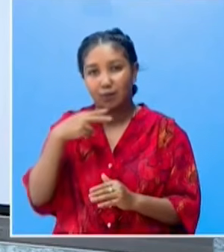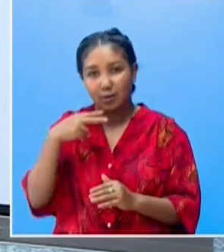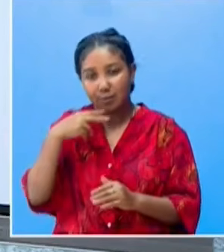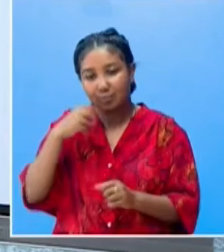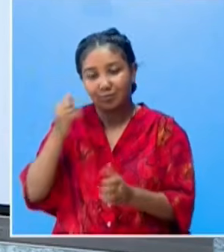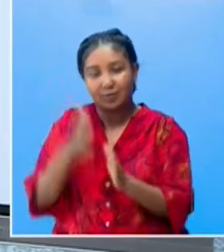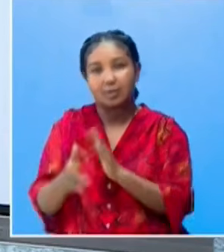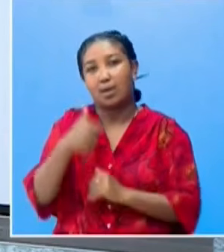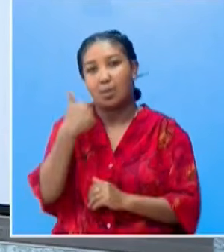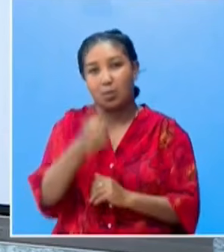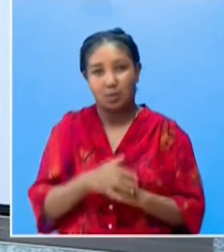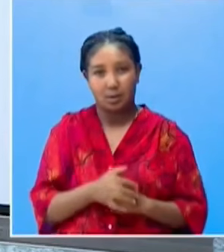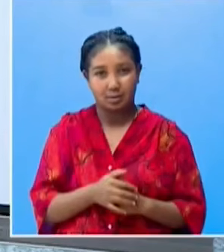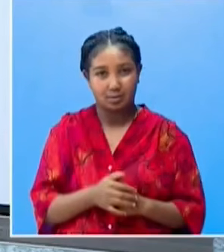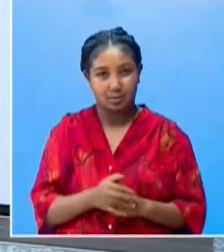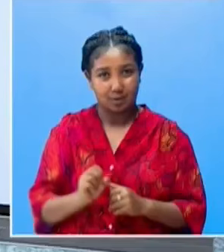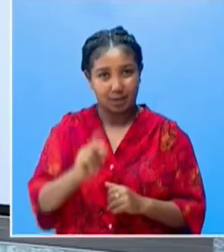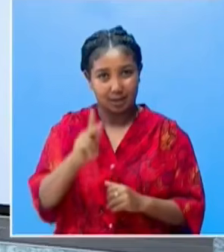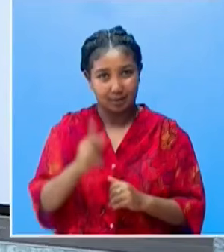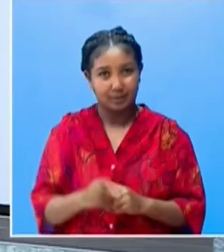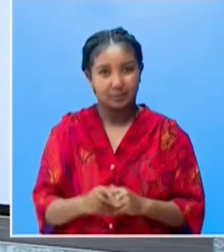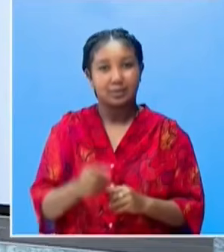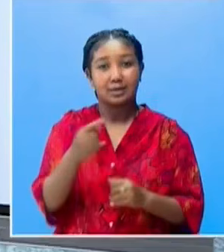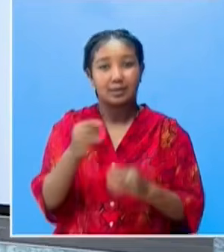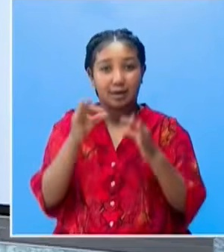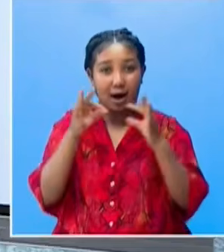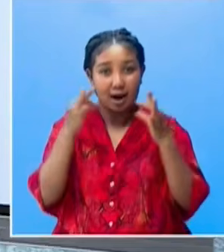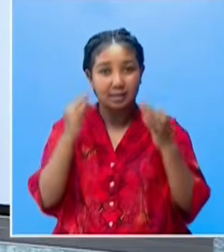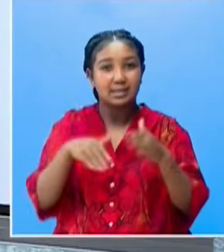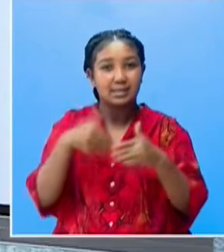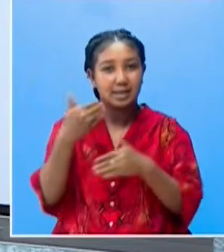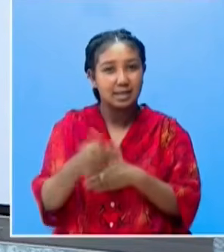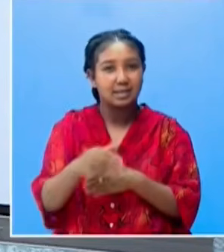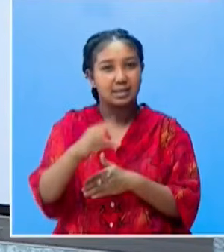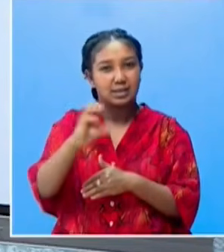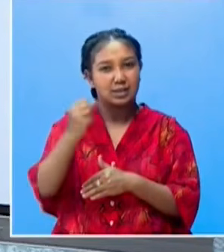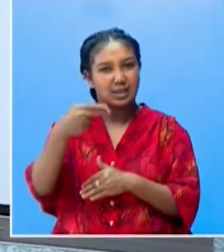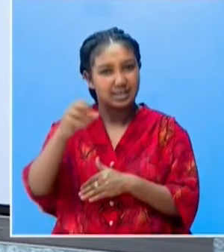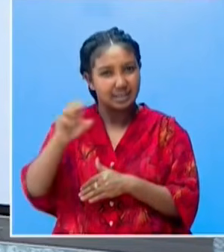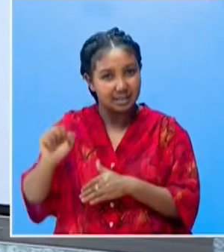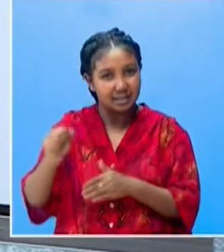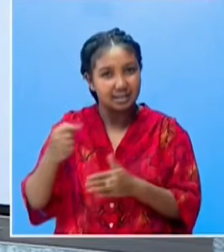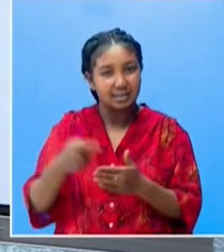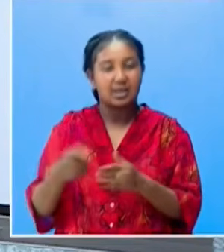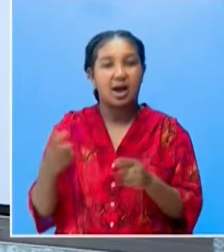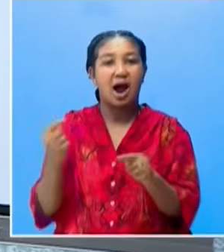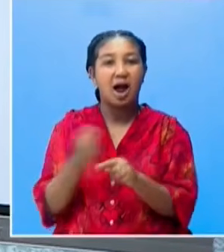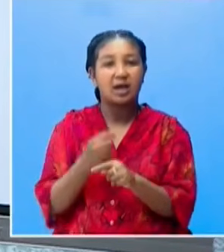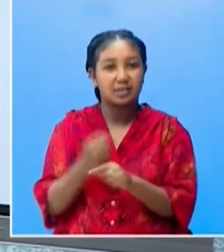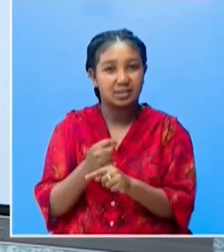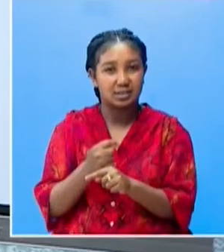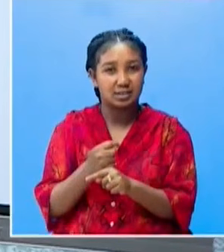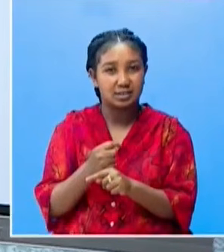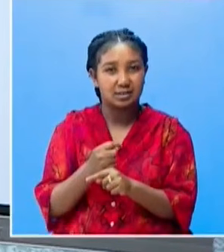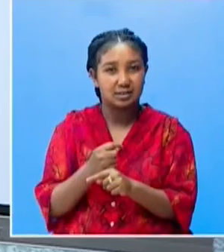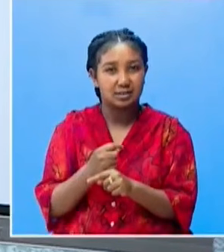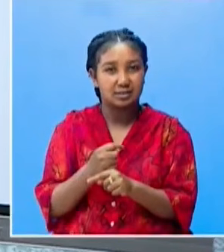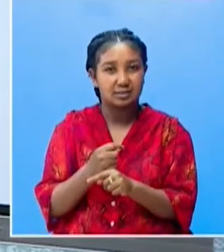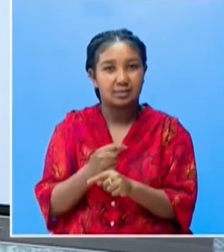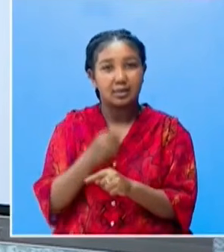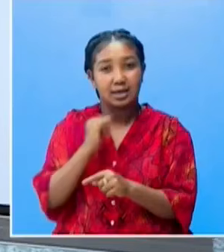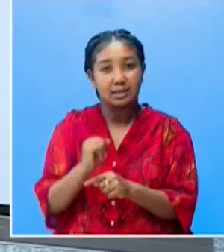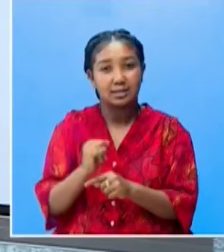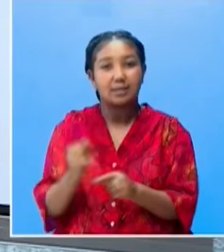action, right? Yes, the cat then chases. This action, chase,